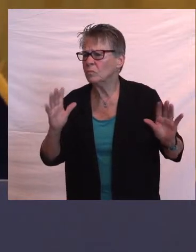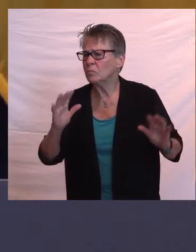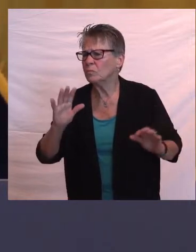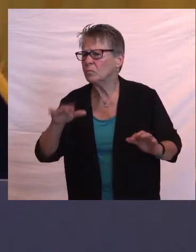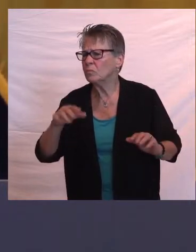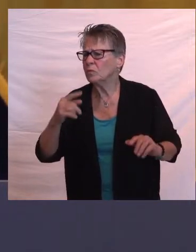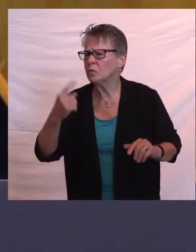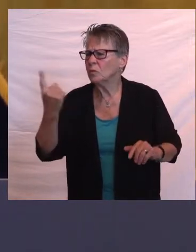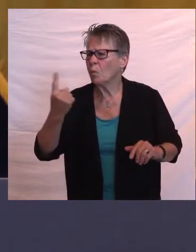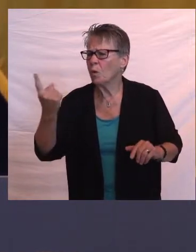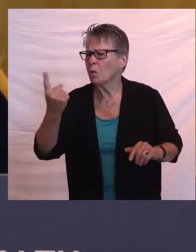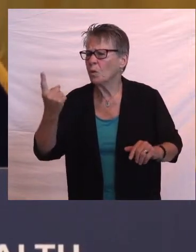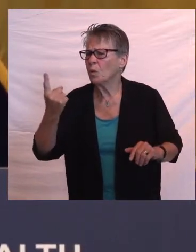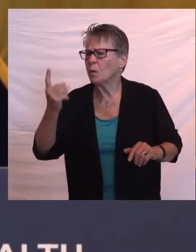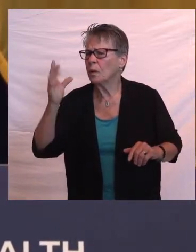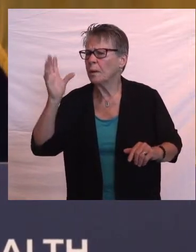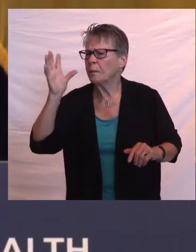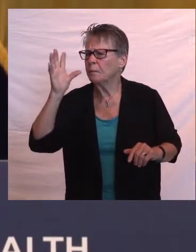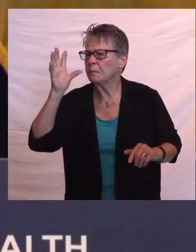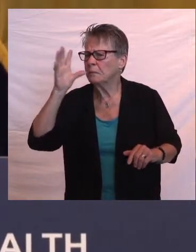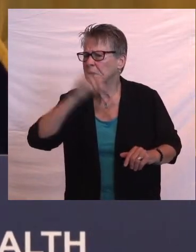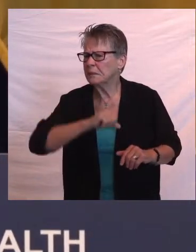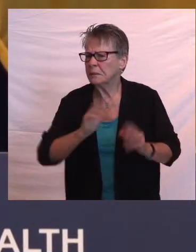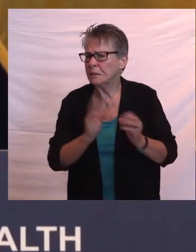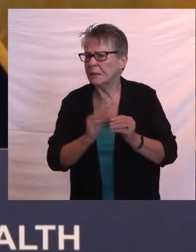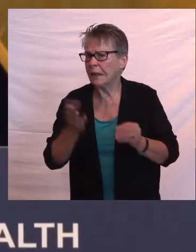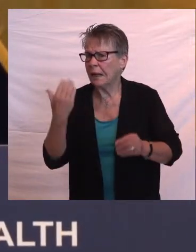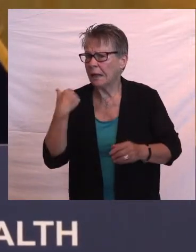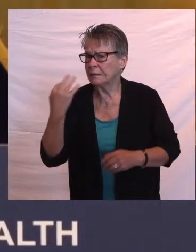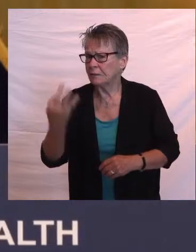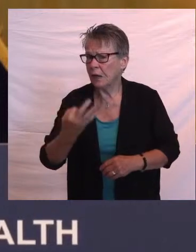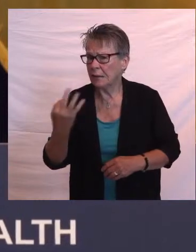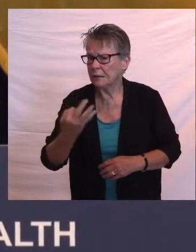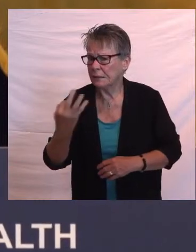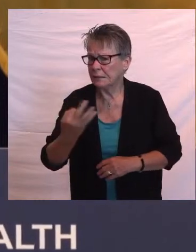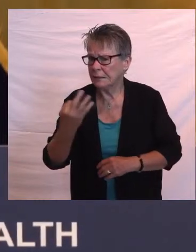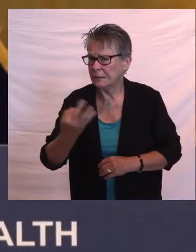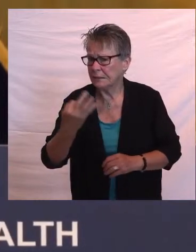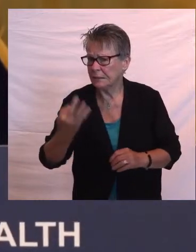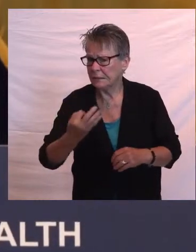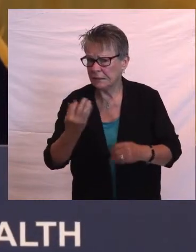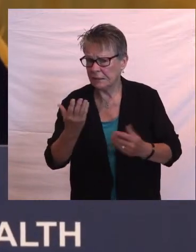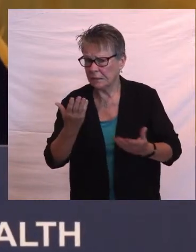call on Friday, and you may be watching today and you're in one of those 12